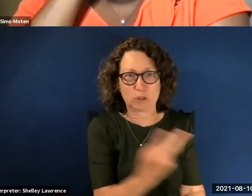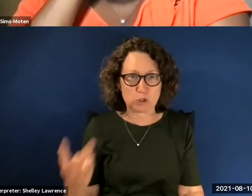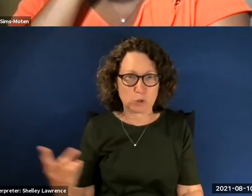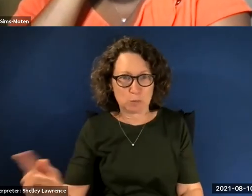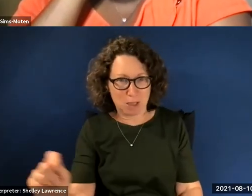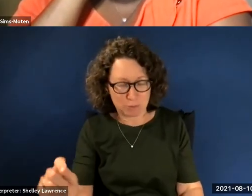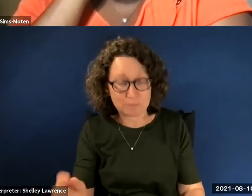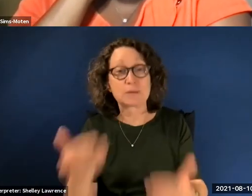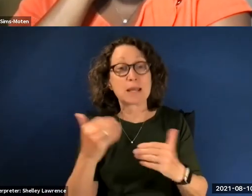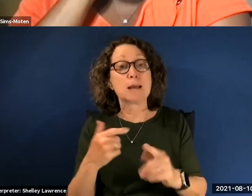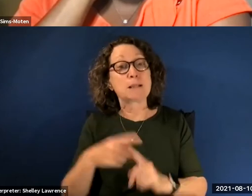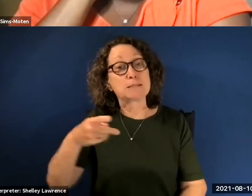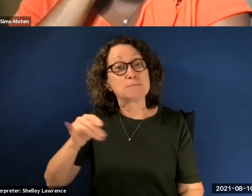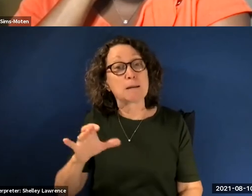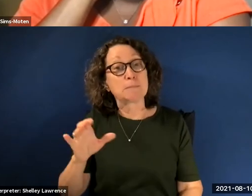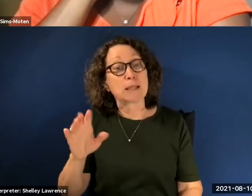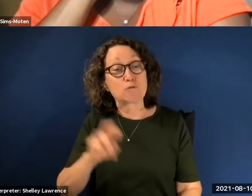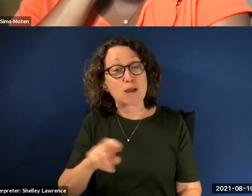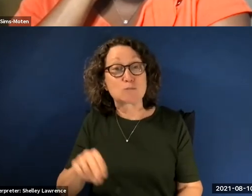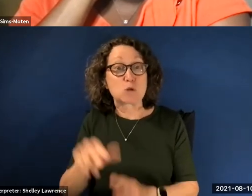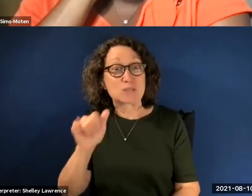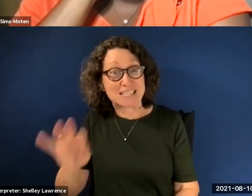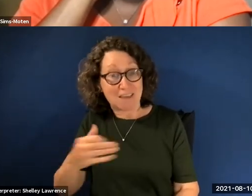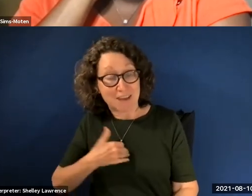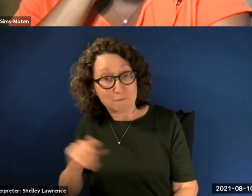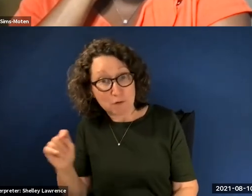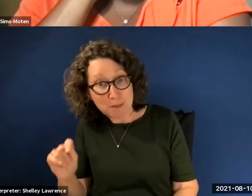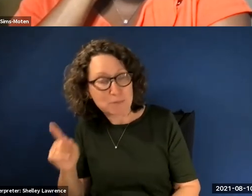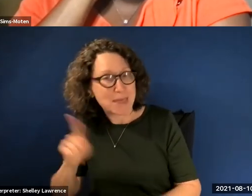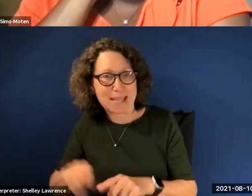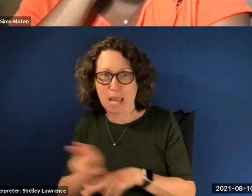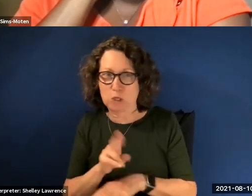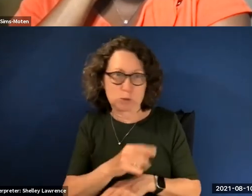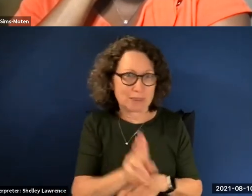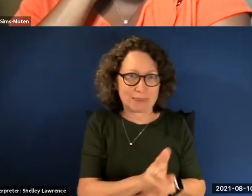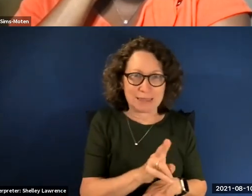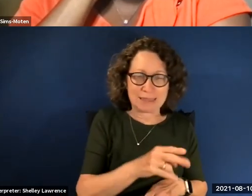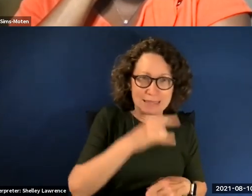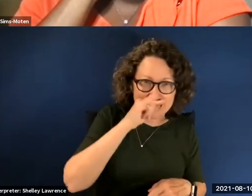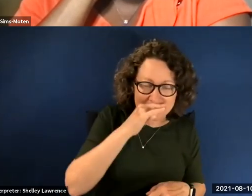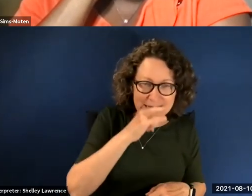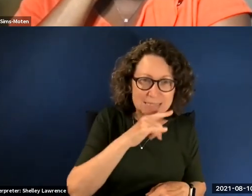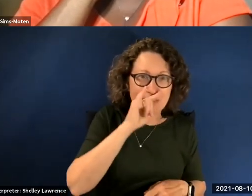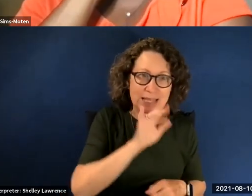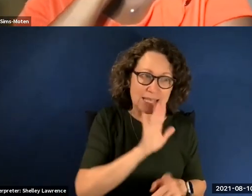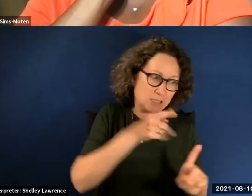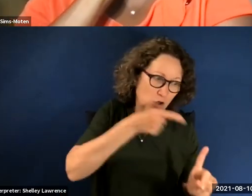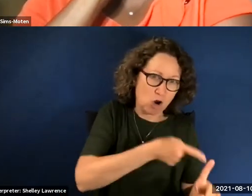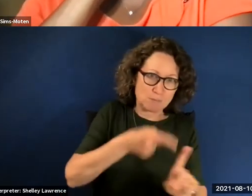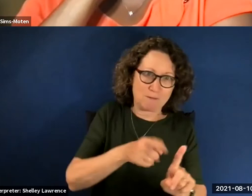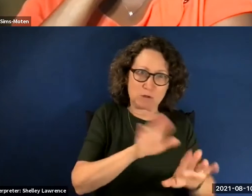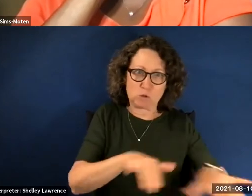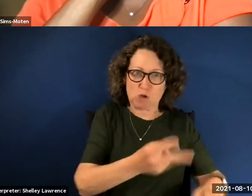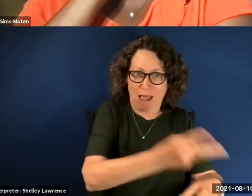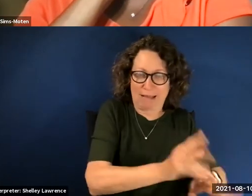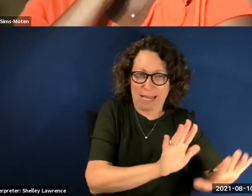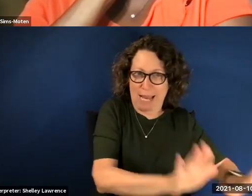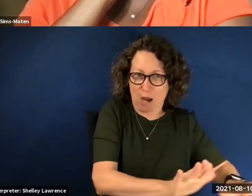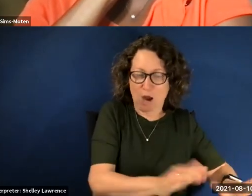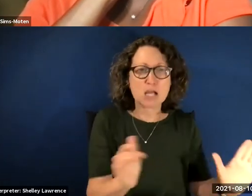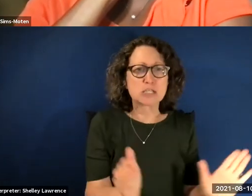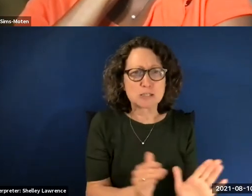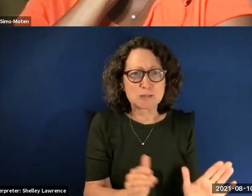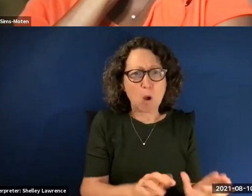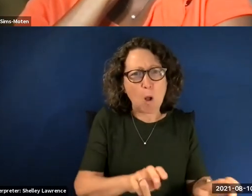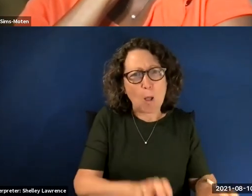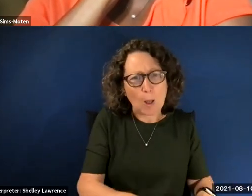have to have public restrooms, right? So the staff has to have restrooms. They can't use the kids. The kids' restrooms are specific to childcare. They're small